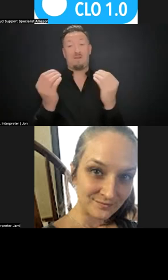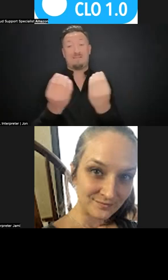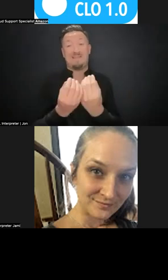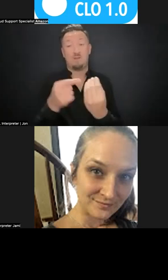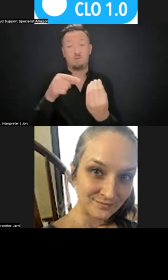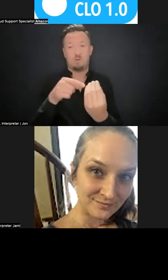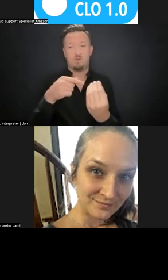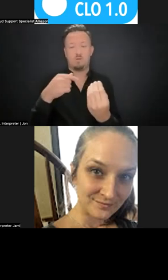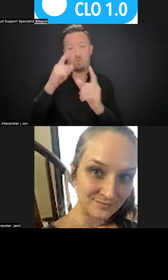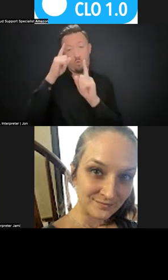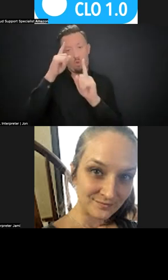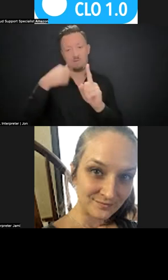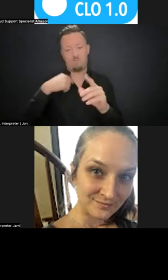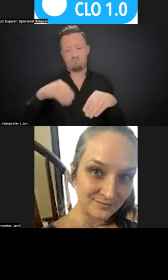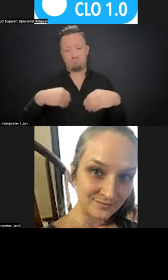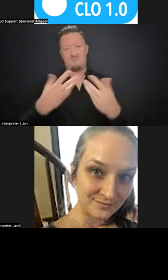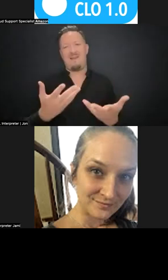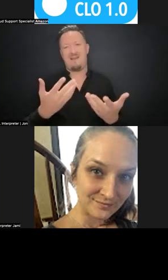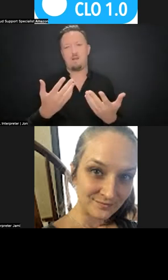organization. So